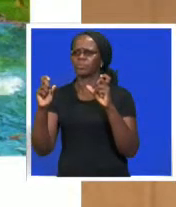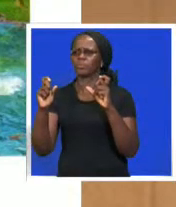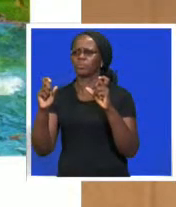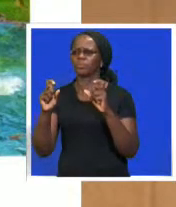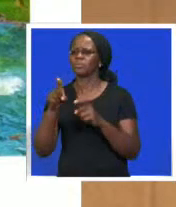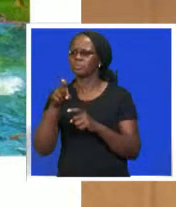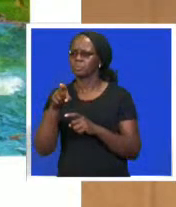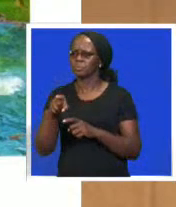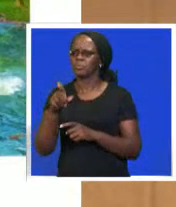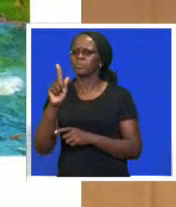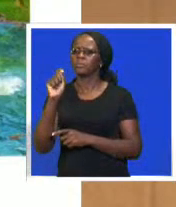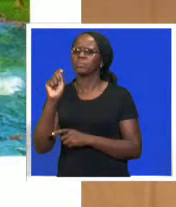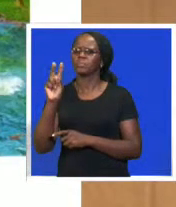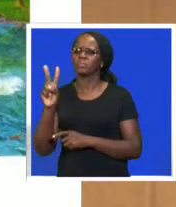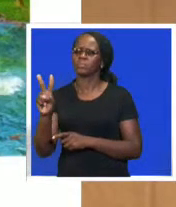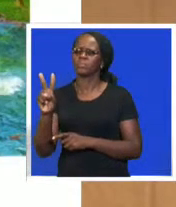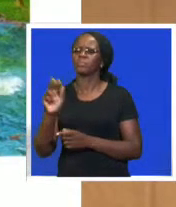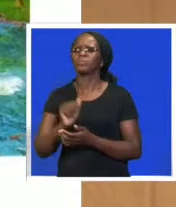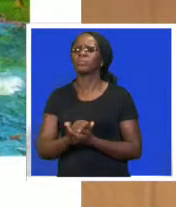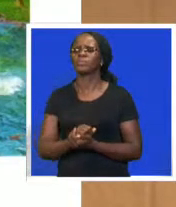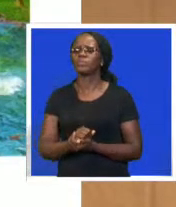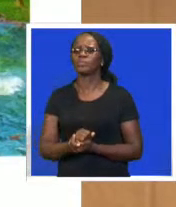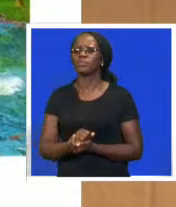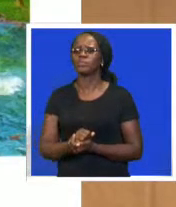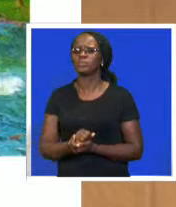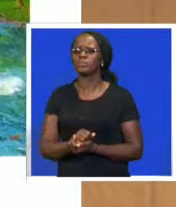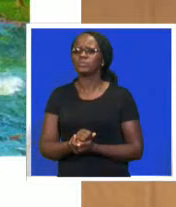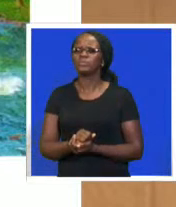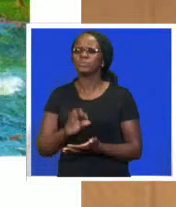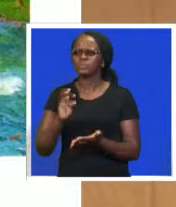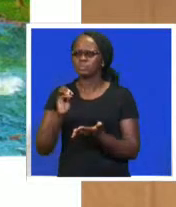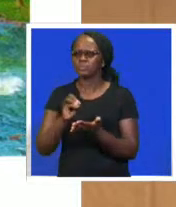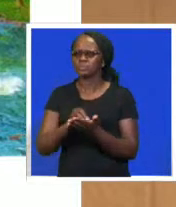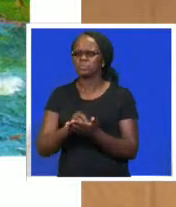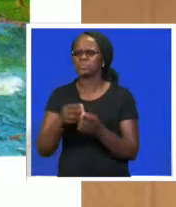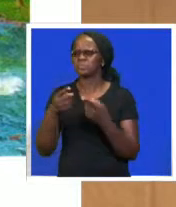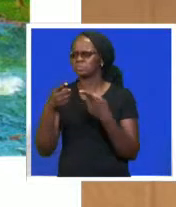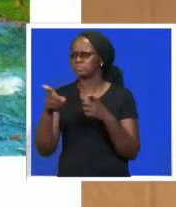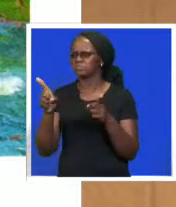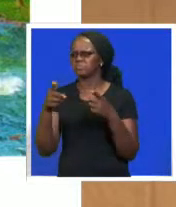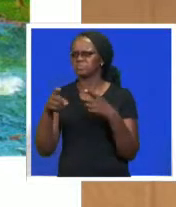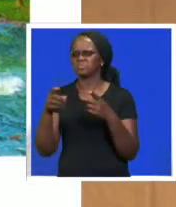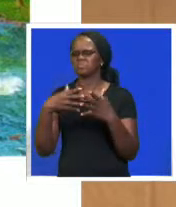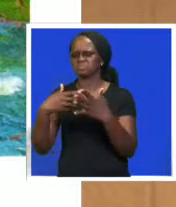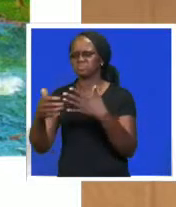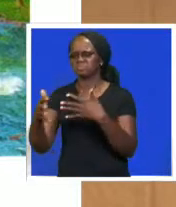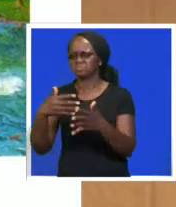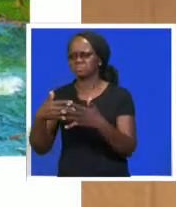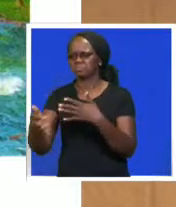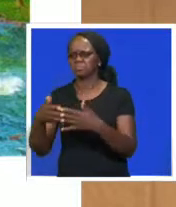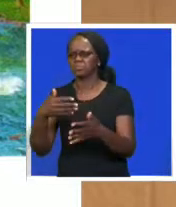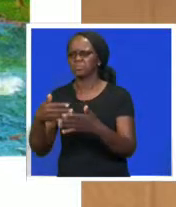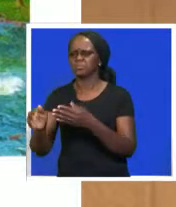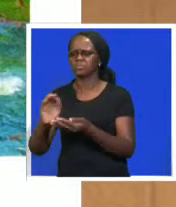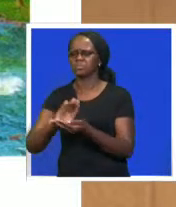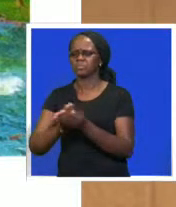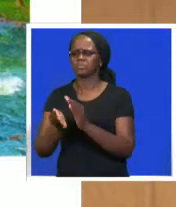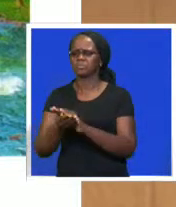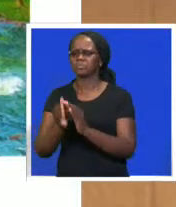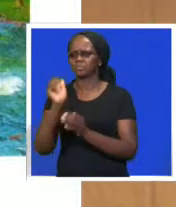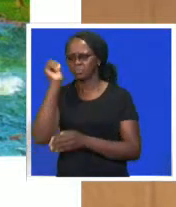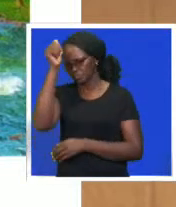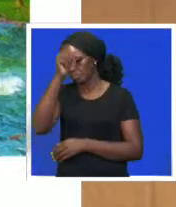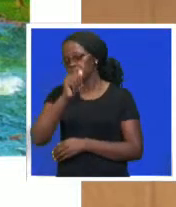There is a picture showing different forms of creation which was created by God. There is a tree, there is a